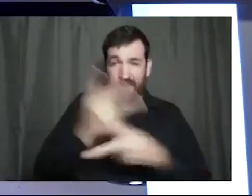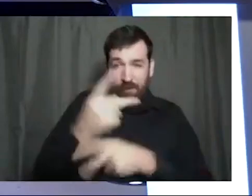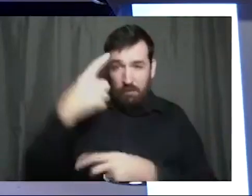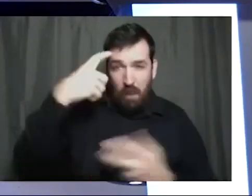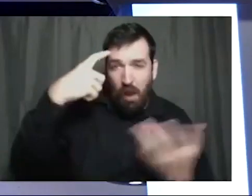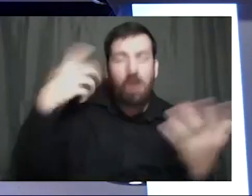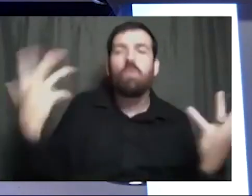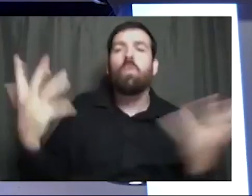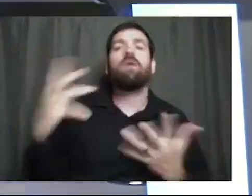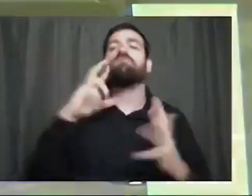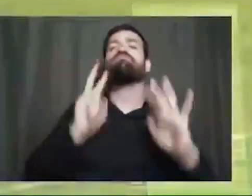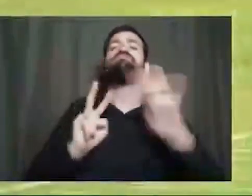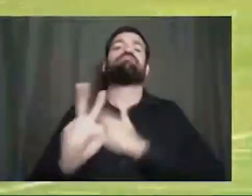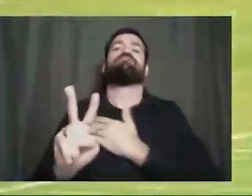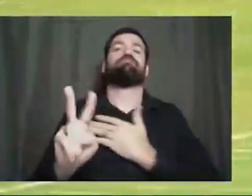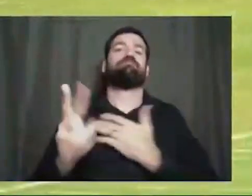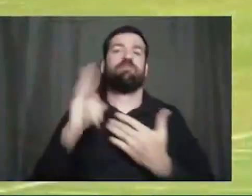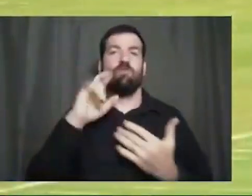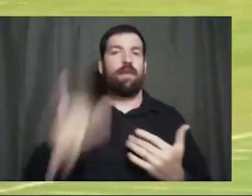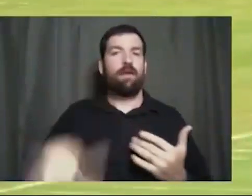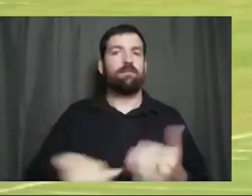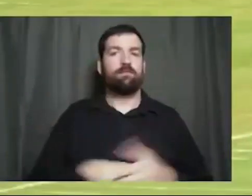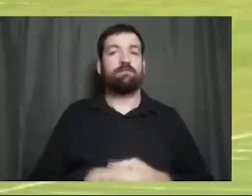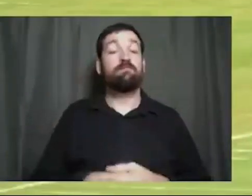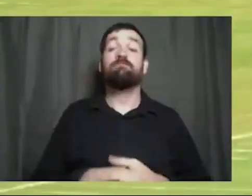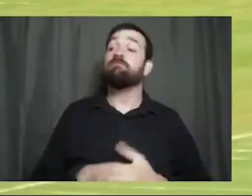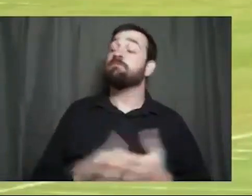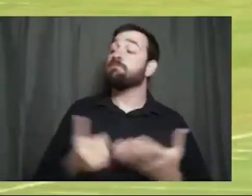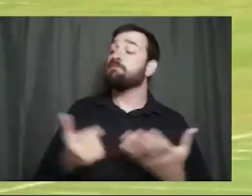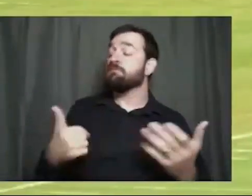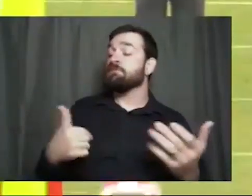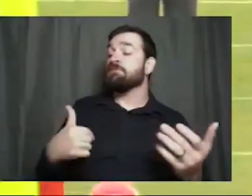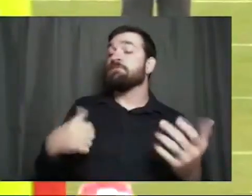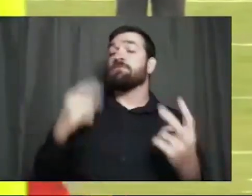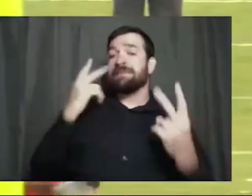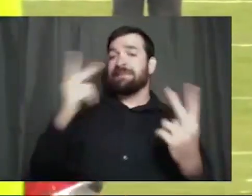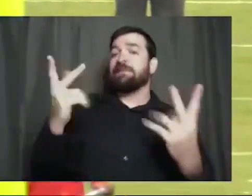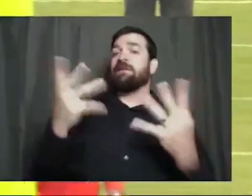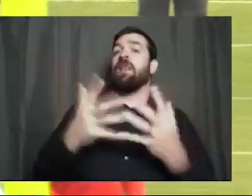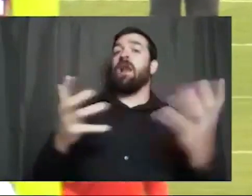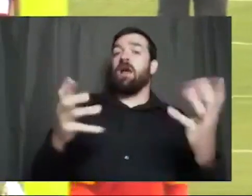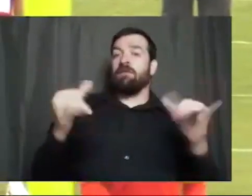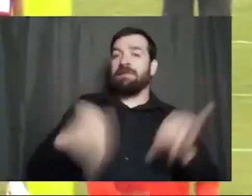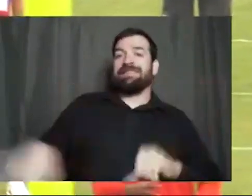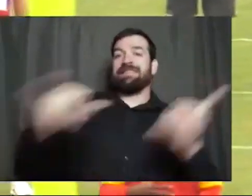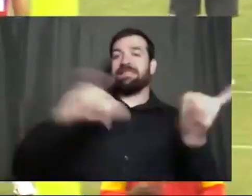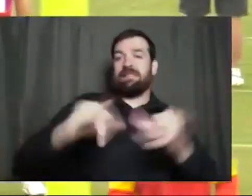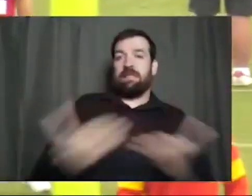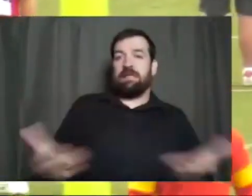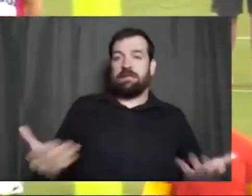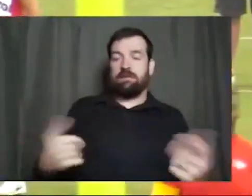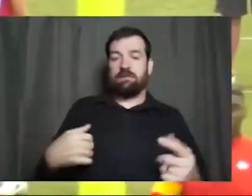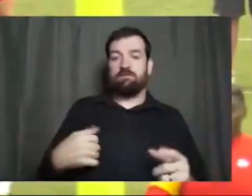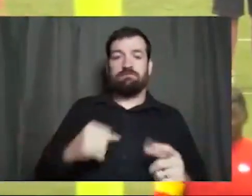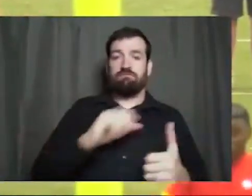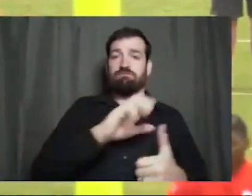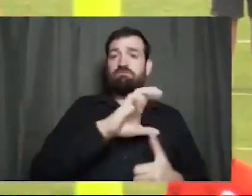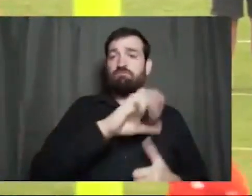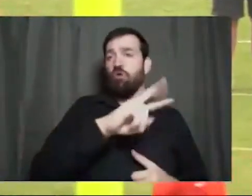be for them? Well, I think we see a lot of consistent things aside from COVID when the football season starts or when